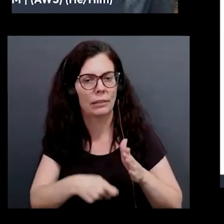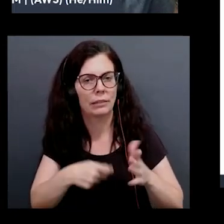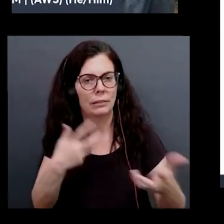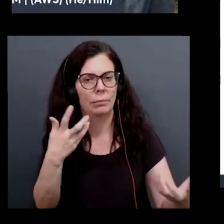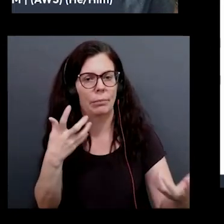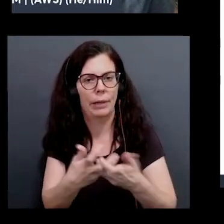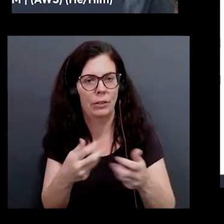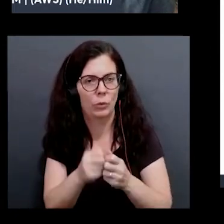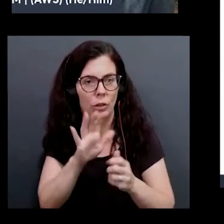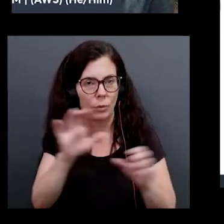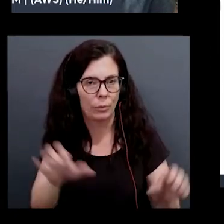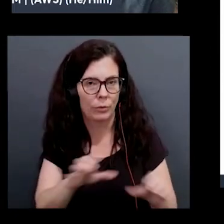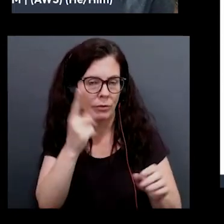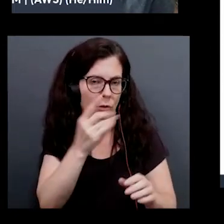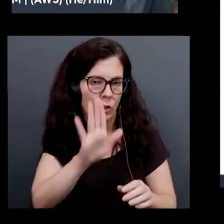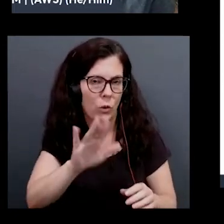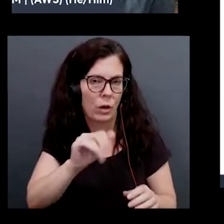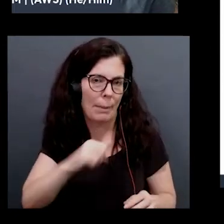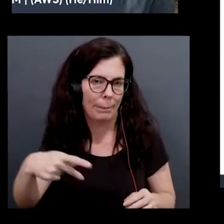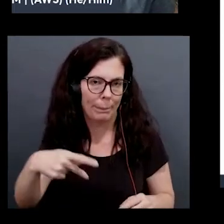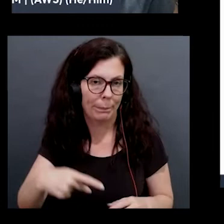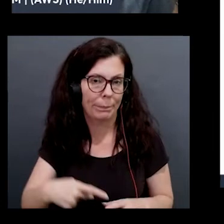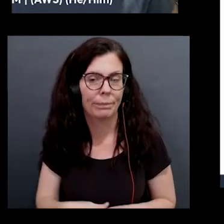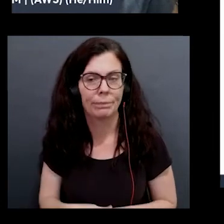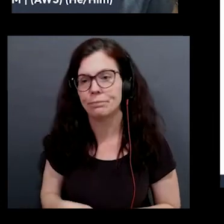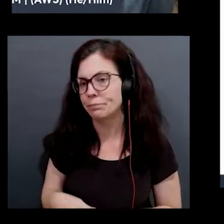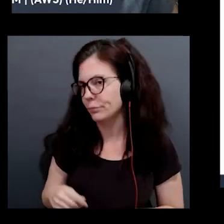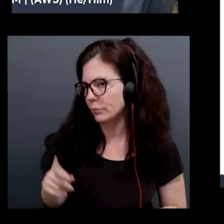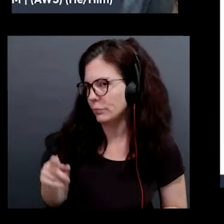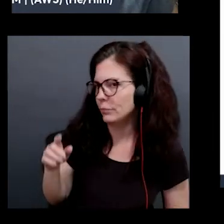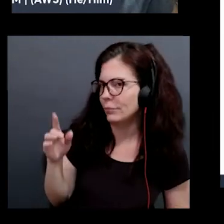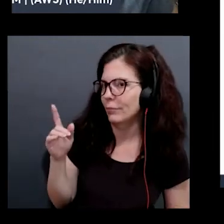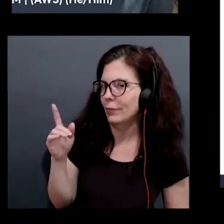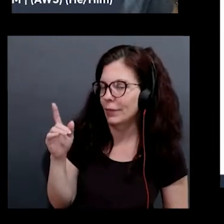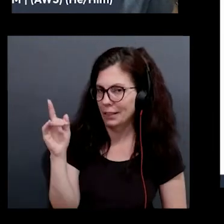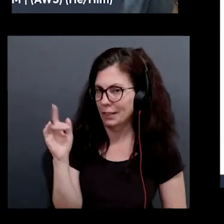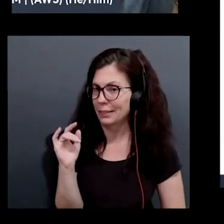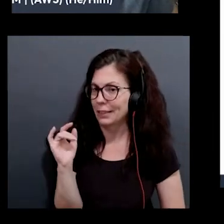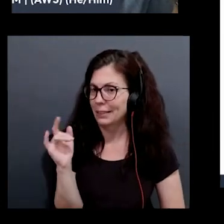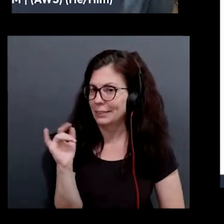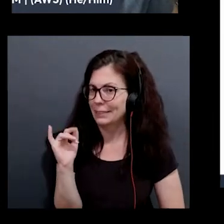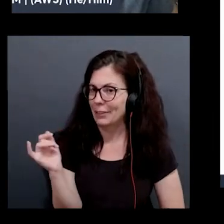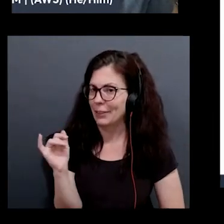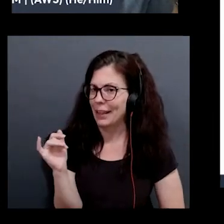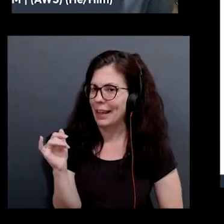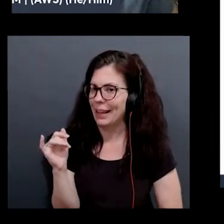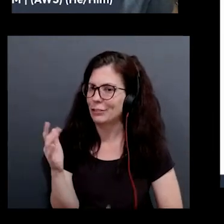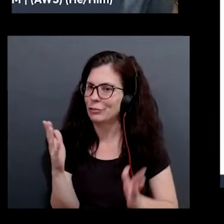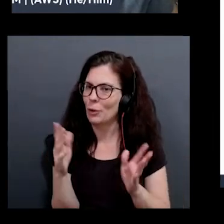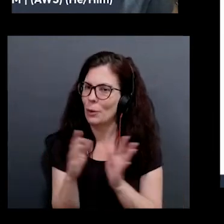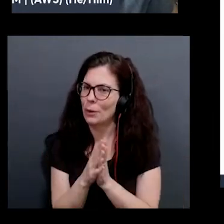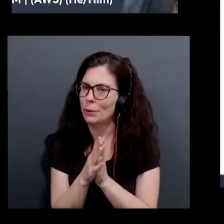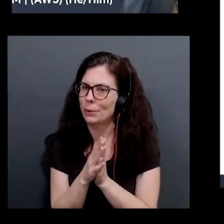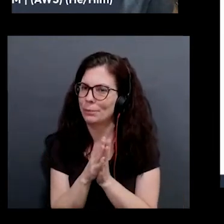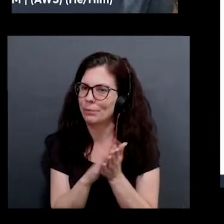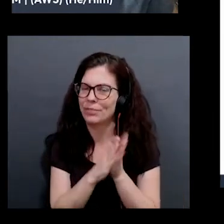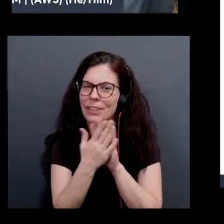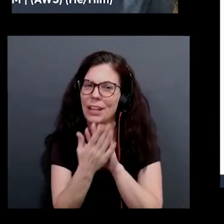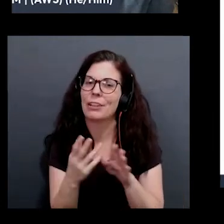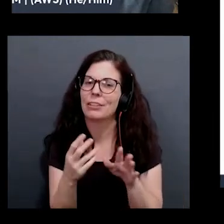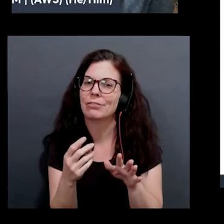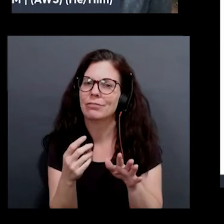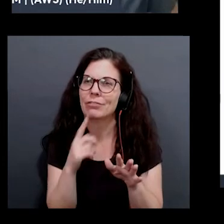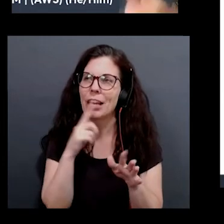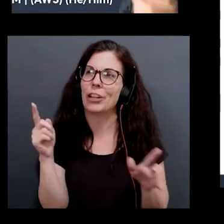application. It sounds like maybe to put this in very, very reduced